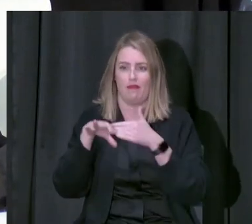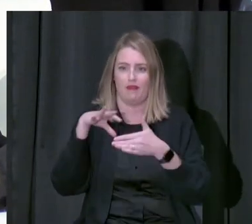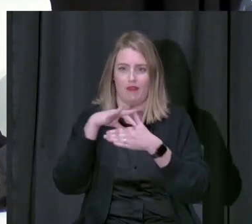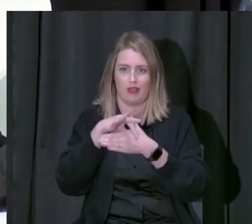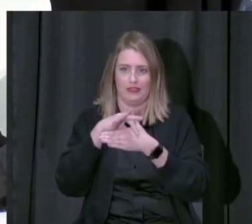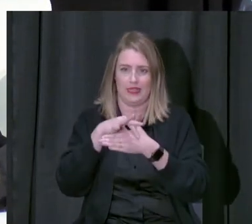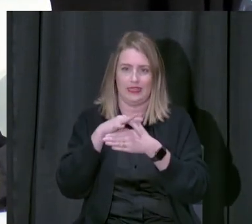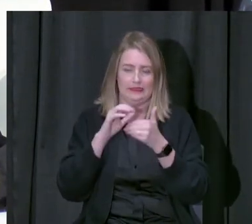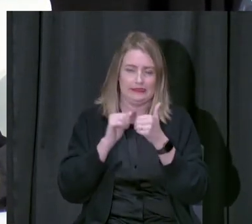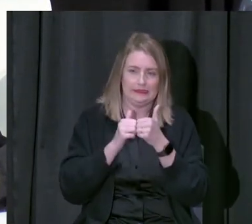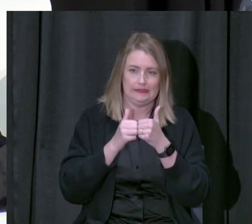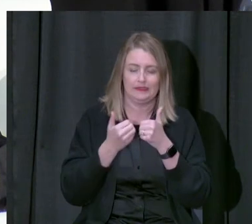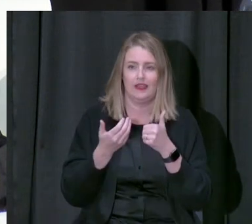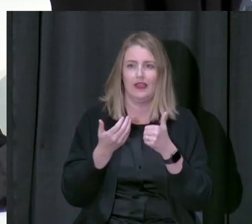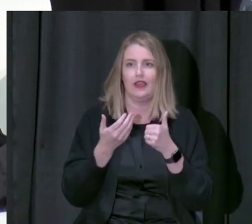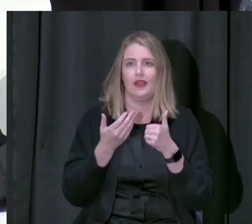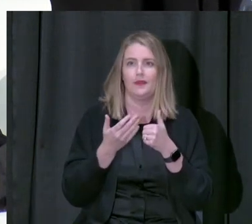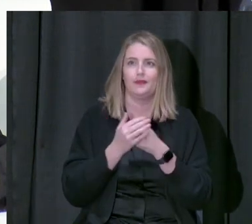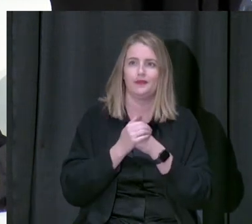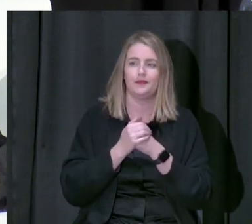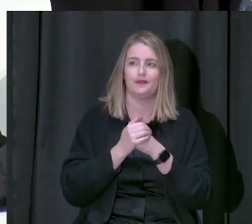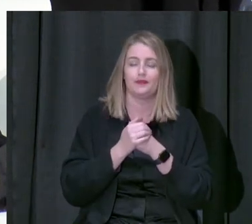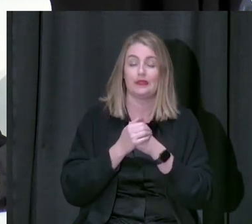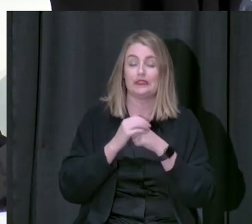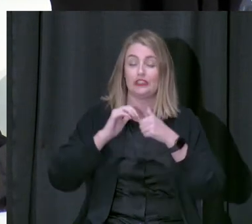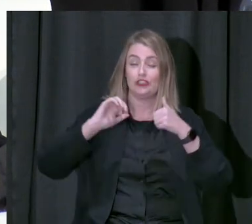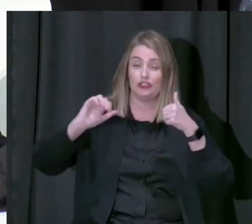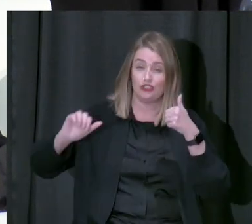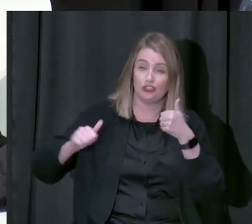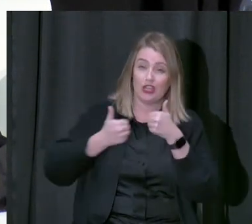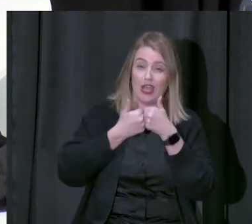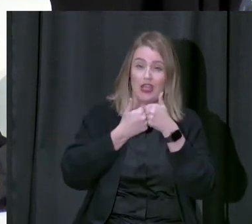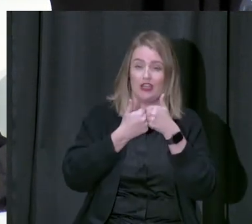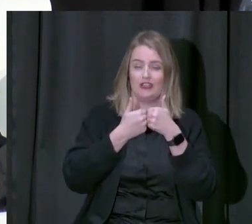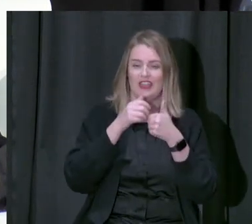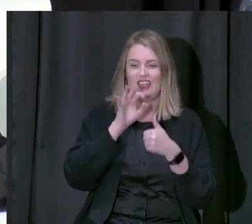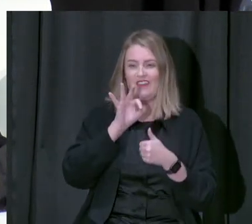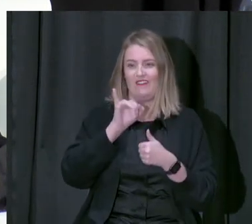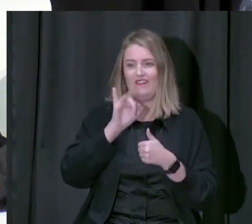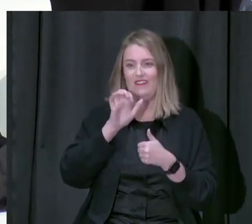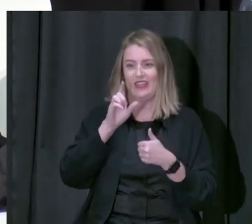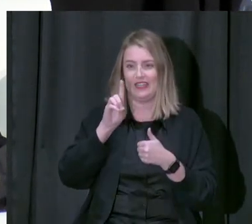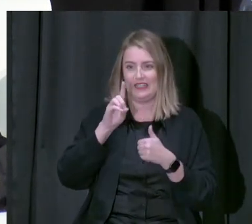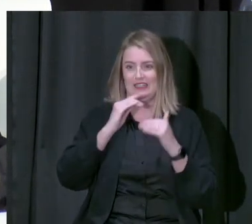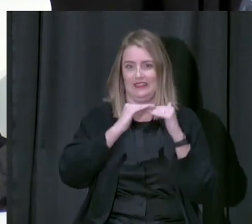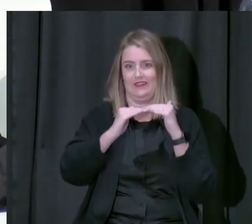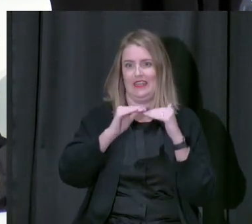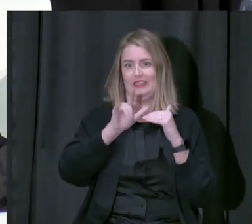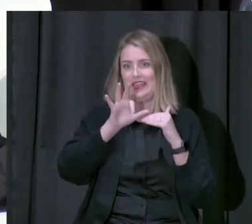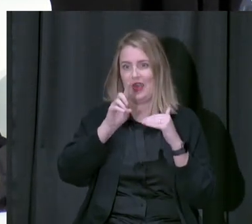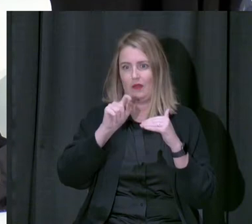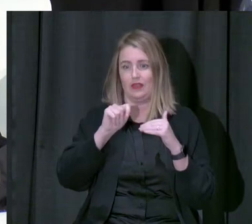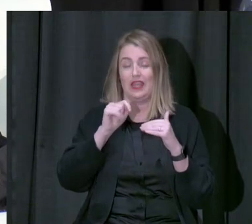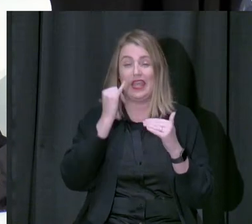And, you know, the big challenges there are around fixed layout content, image-heavy